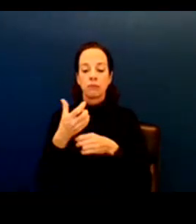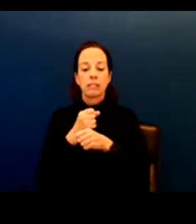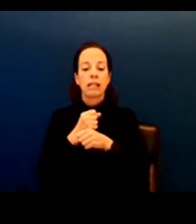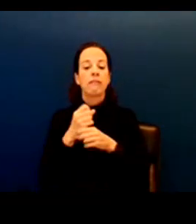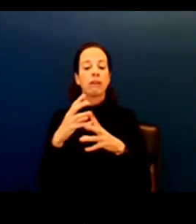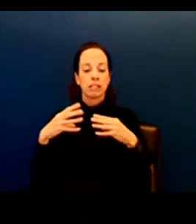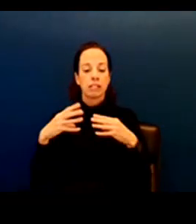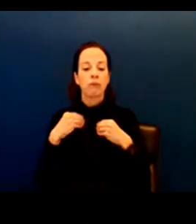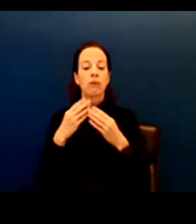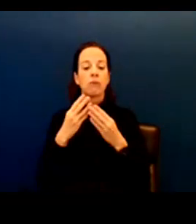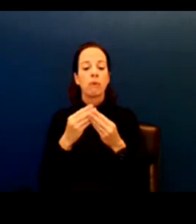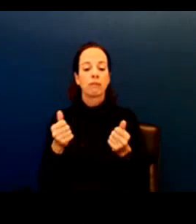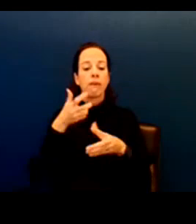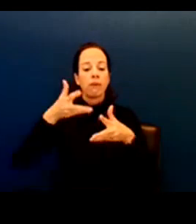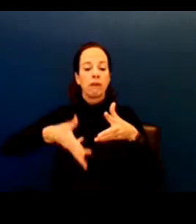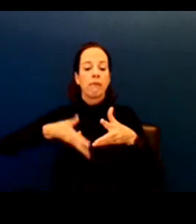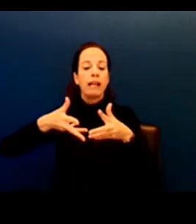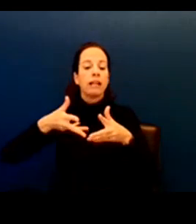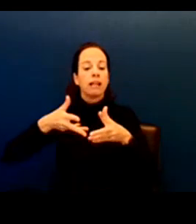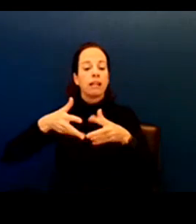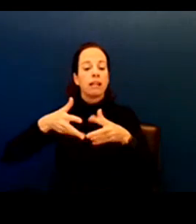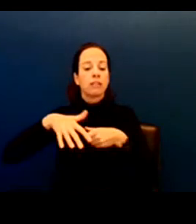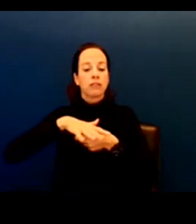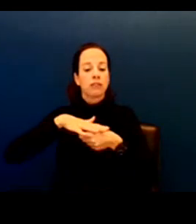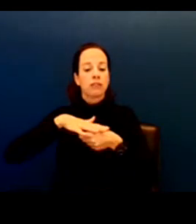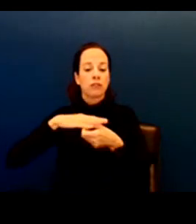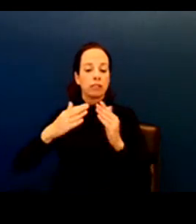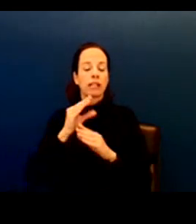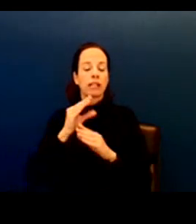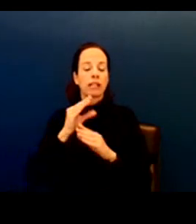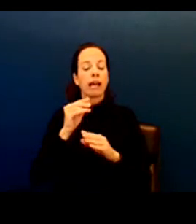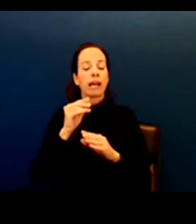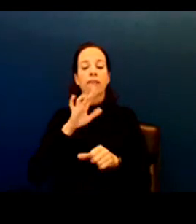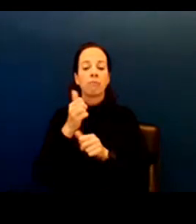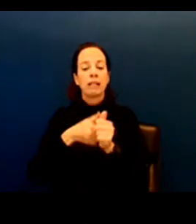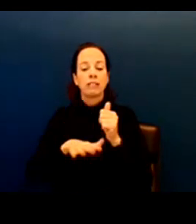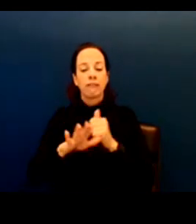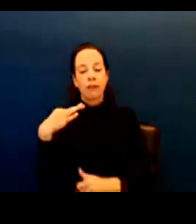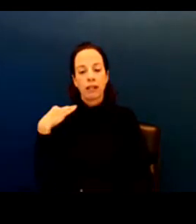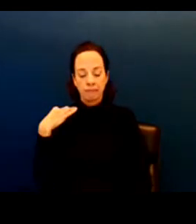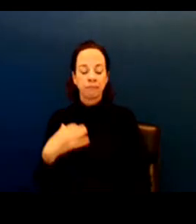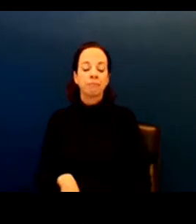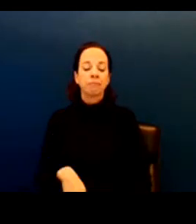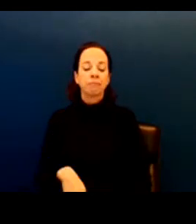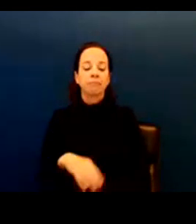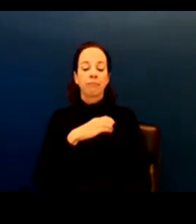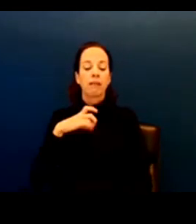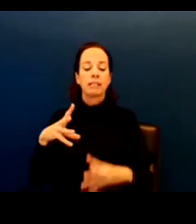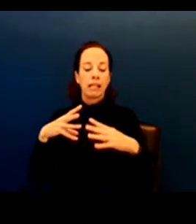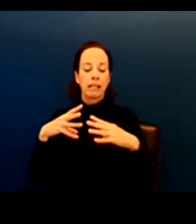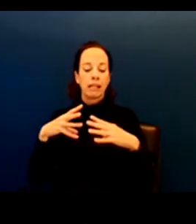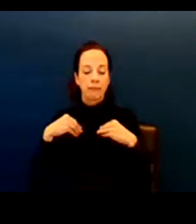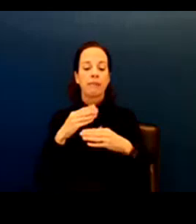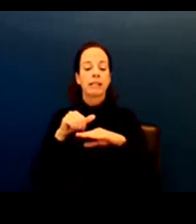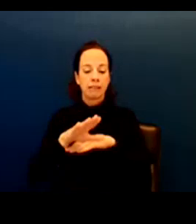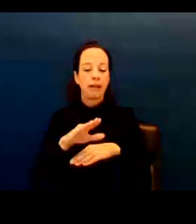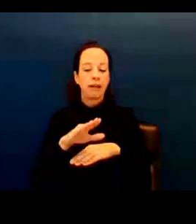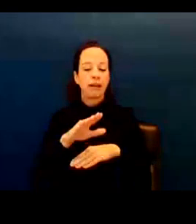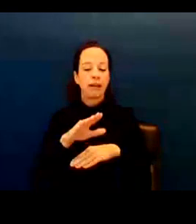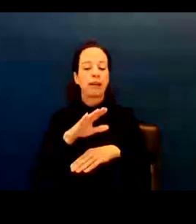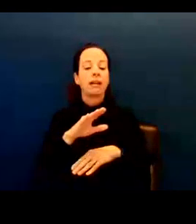the remaining jurisdictions and confirmed each of their subsequent eligibility. The Commission must adopt and submit the subsequent report of